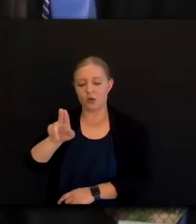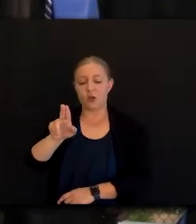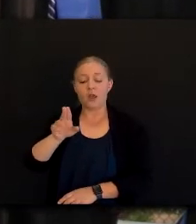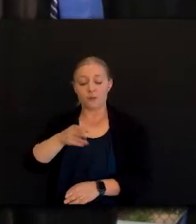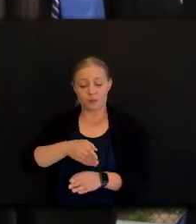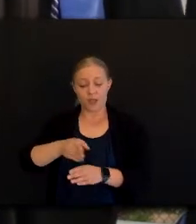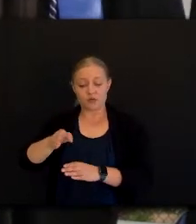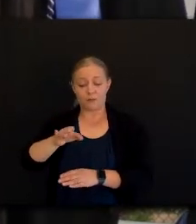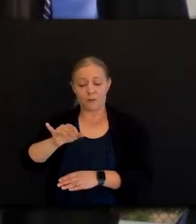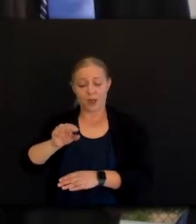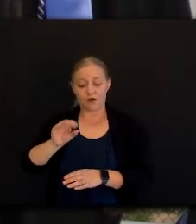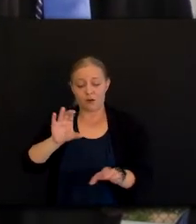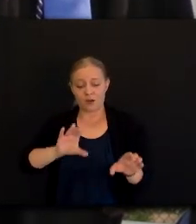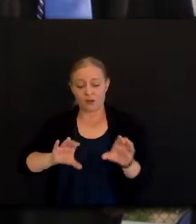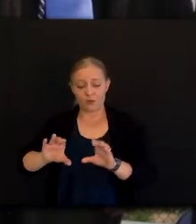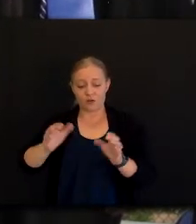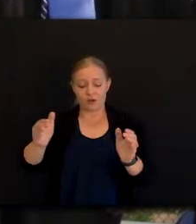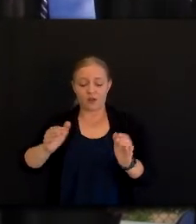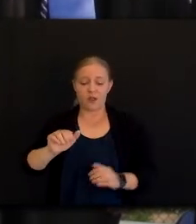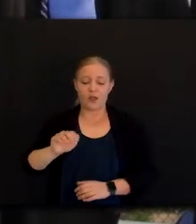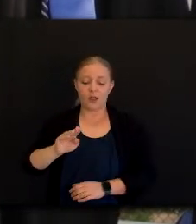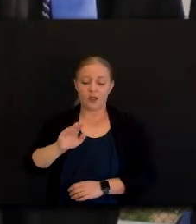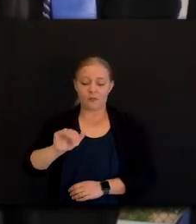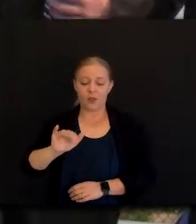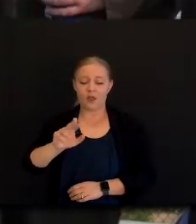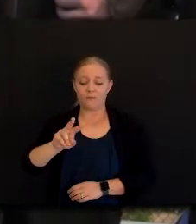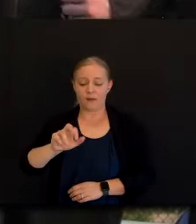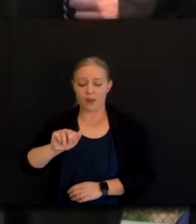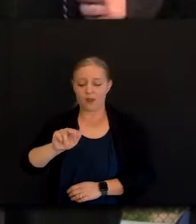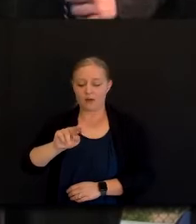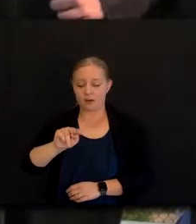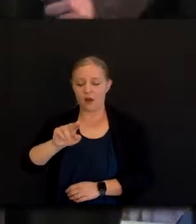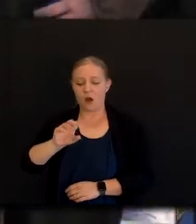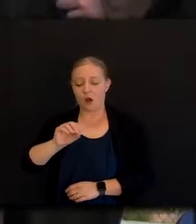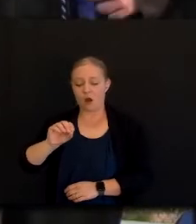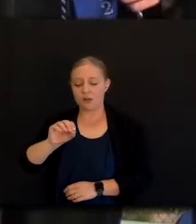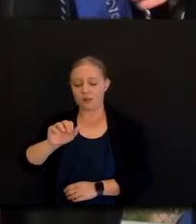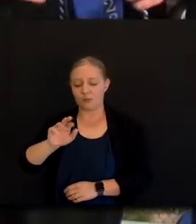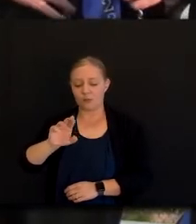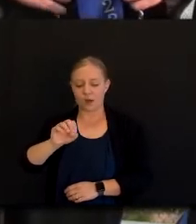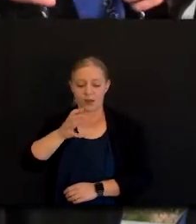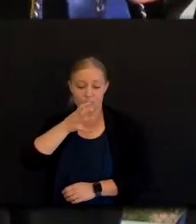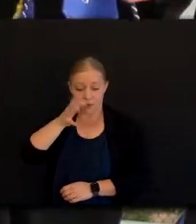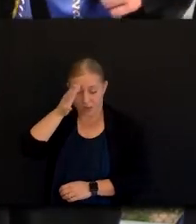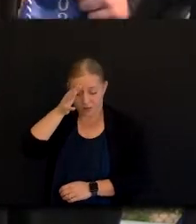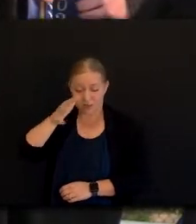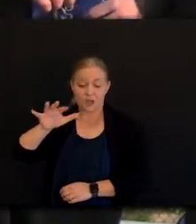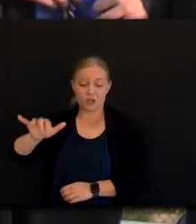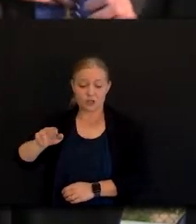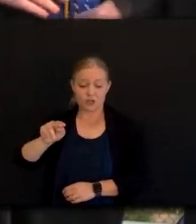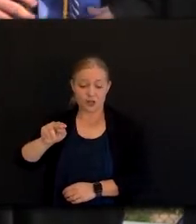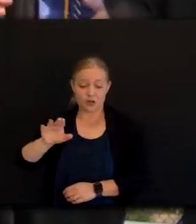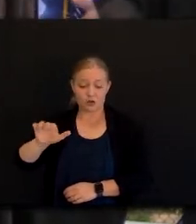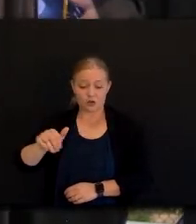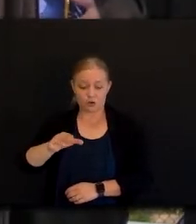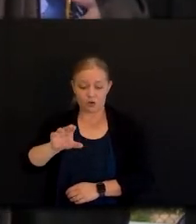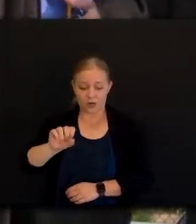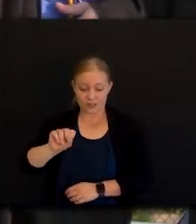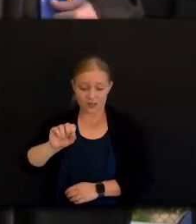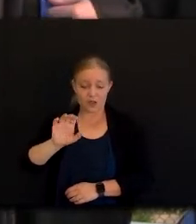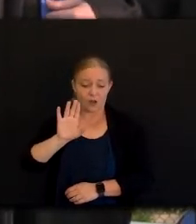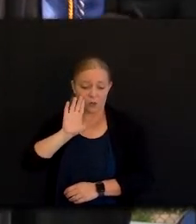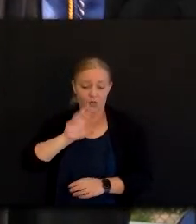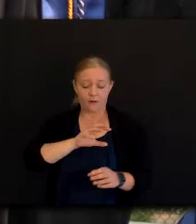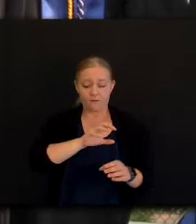Amy Van Osprey. Amy's parents are Jen and Chris Van Osprey. Amy was involved in marching band, concert band, Scholars Bowl, and National